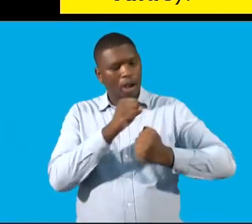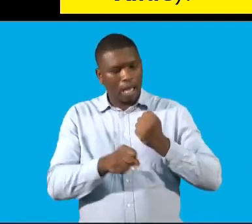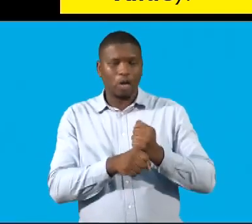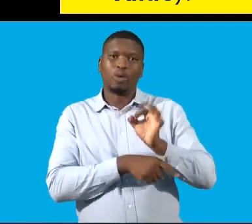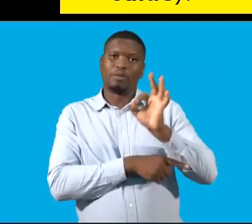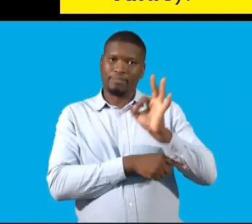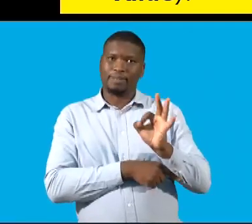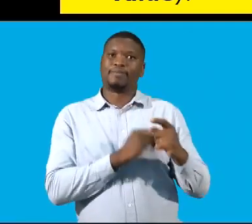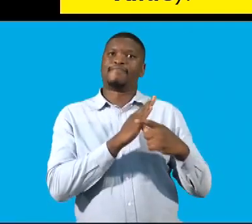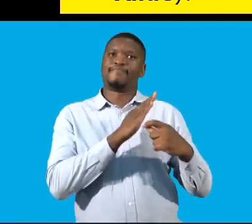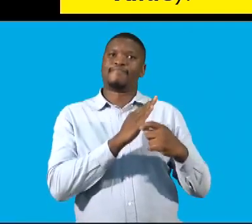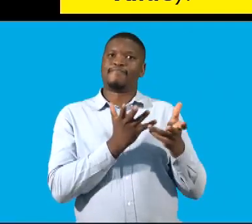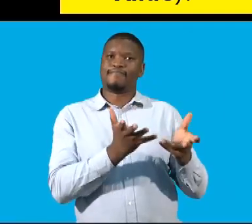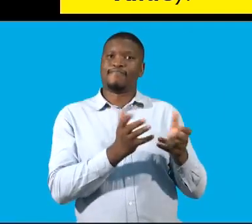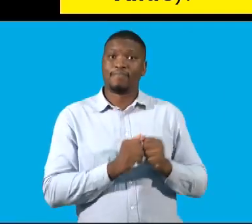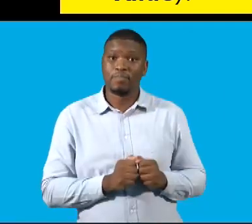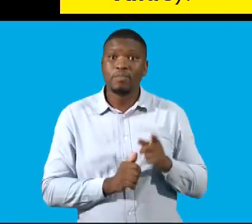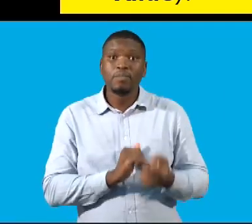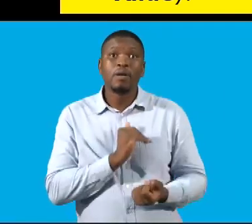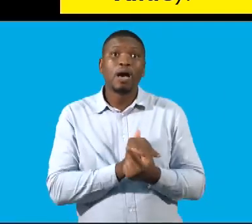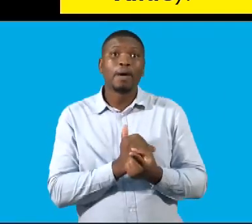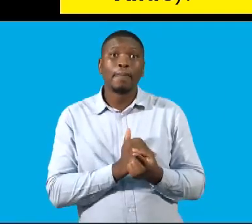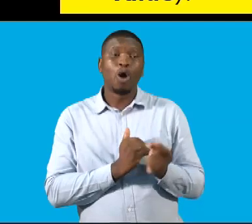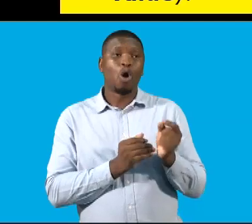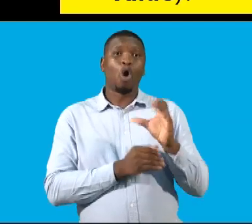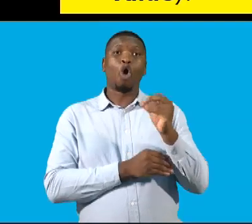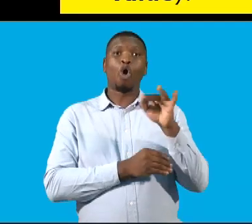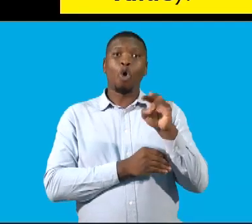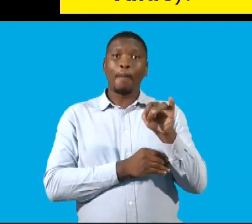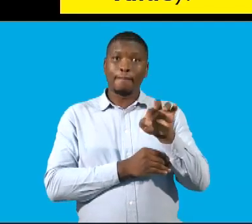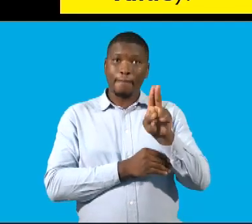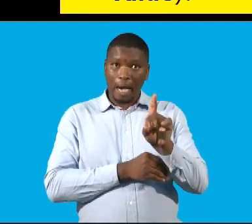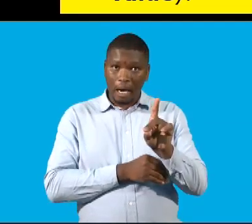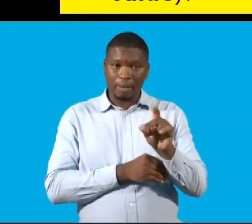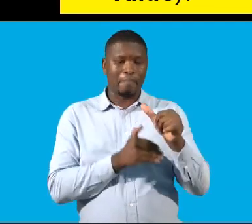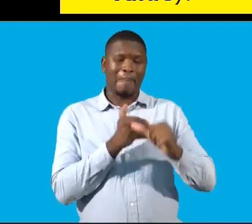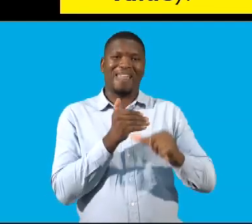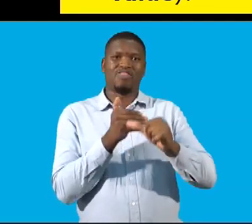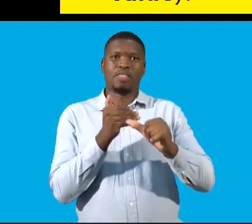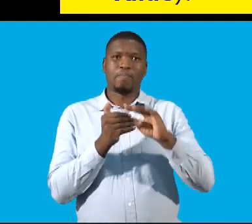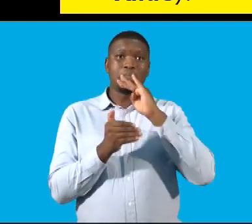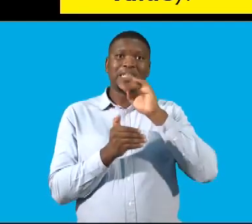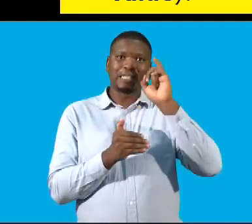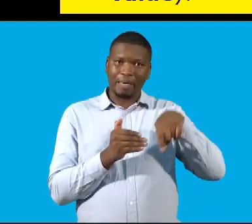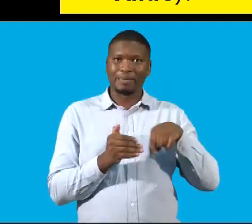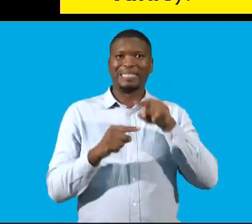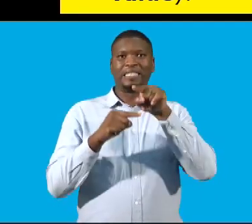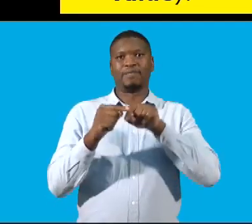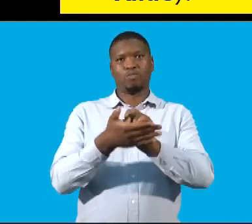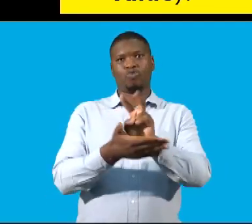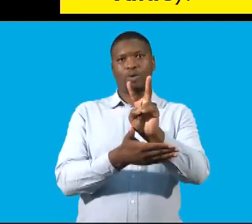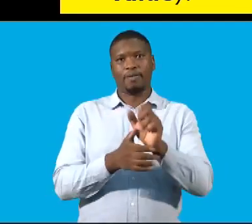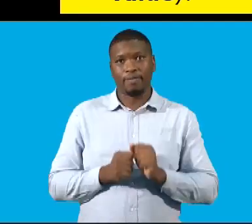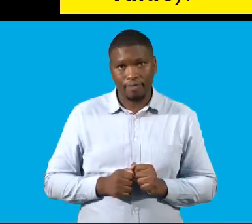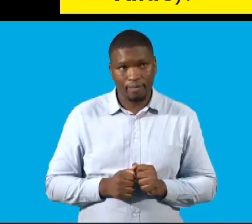meaning that 11% is per annum, and it's compounded monthly, which means it needs to be split into those